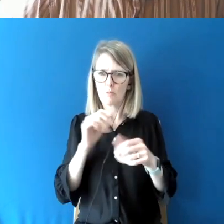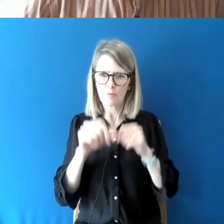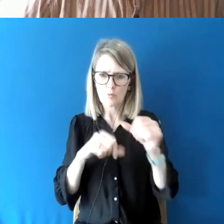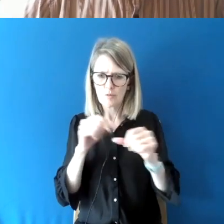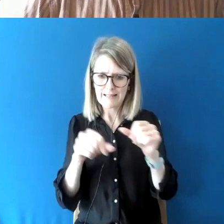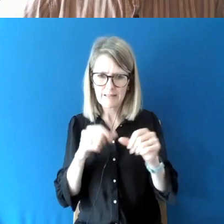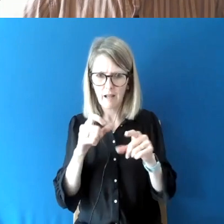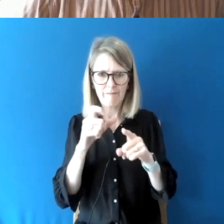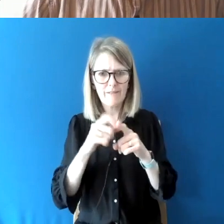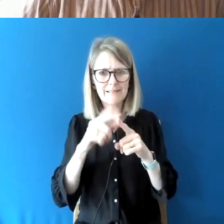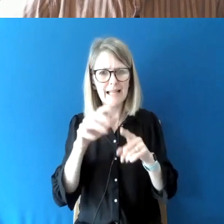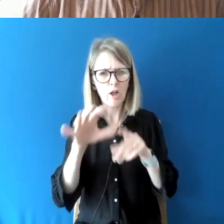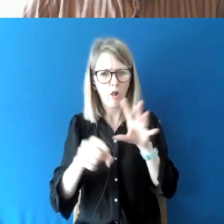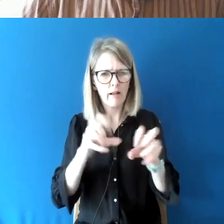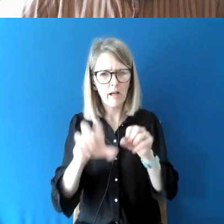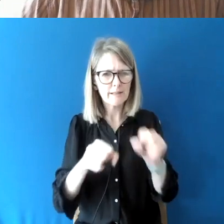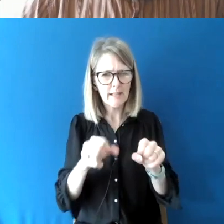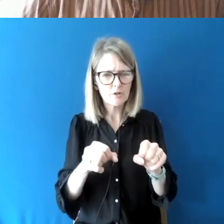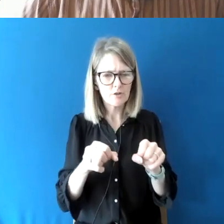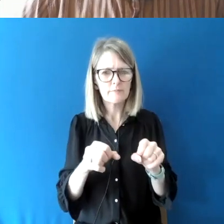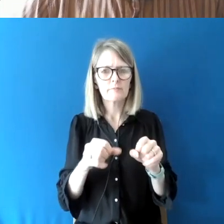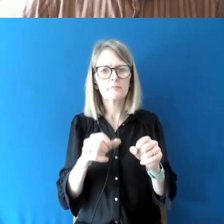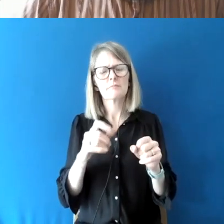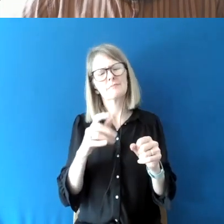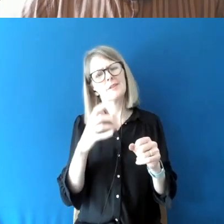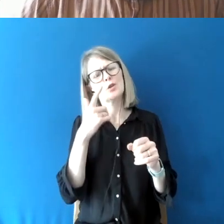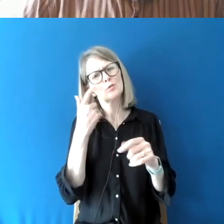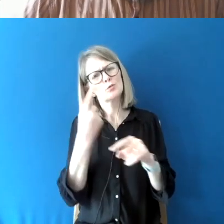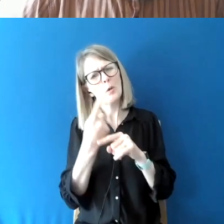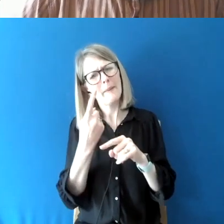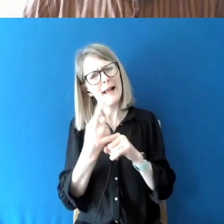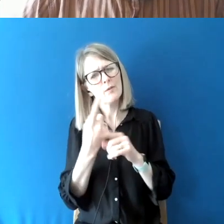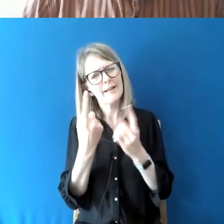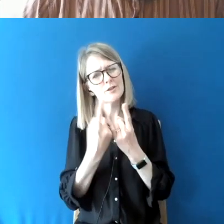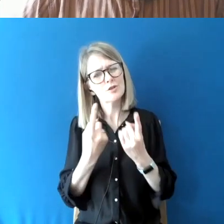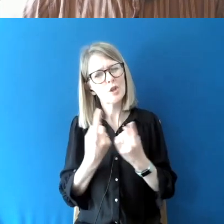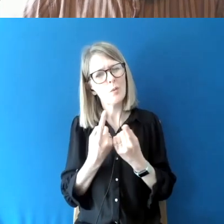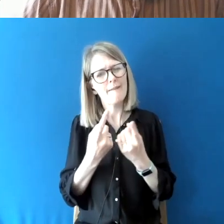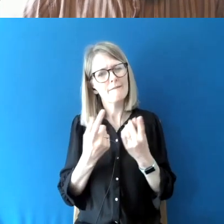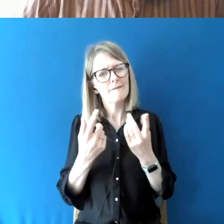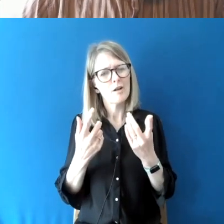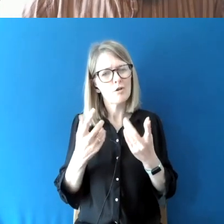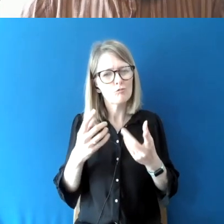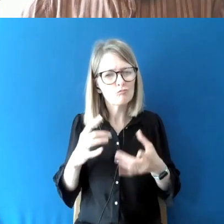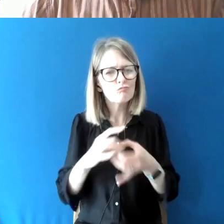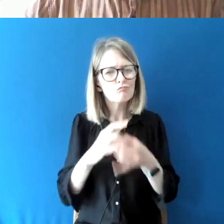just wondered whether you could speak to the issue of reparation. You were so